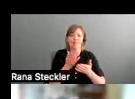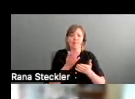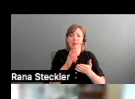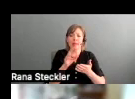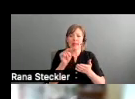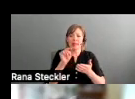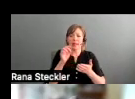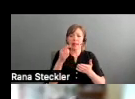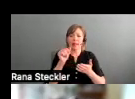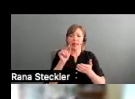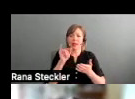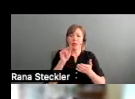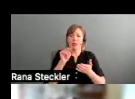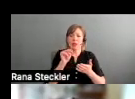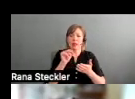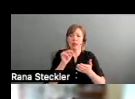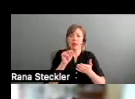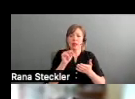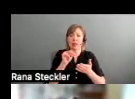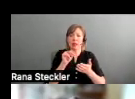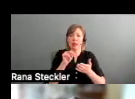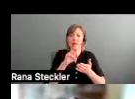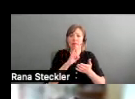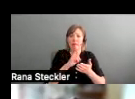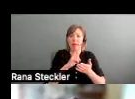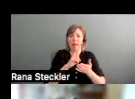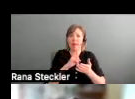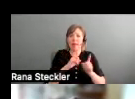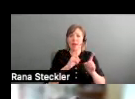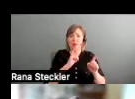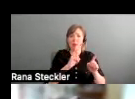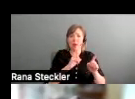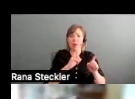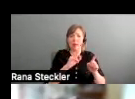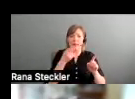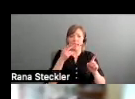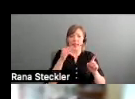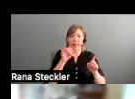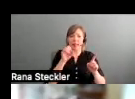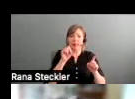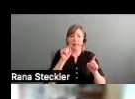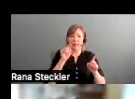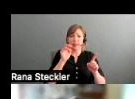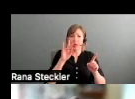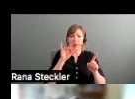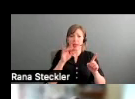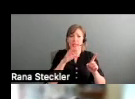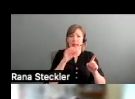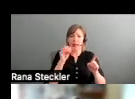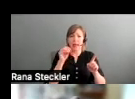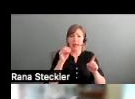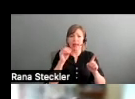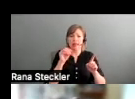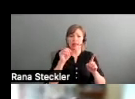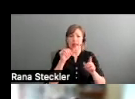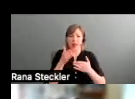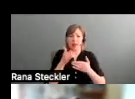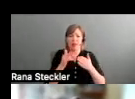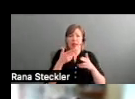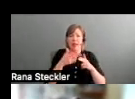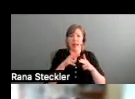negation of the fact that it was austerity and neoliberalism that ended